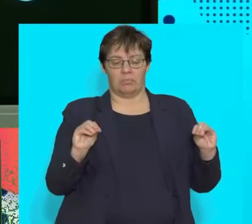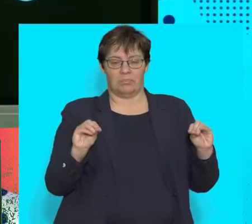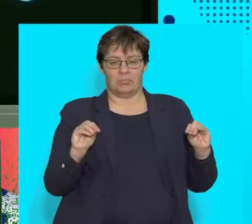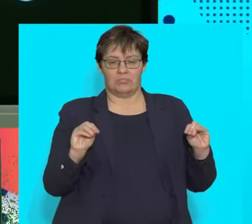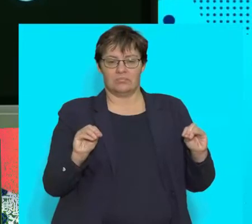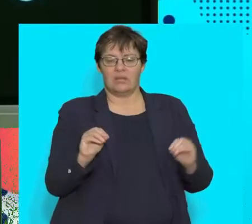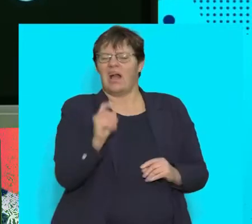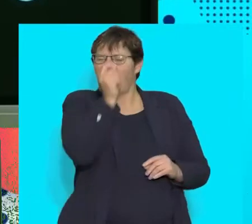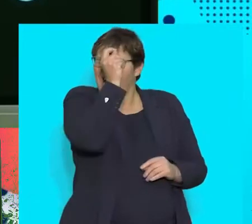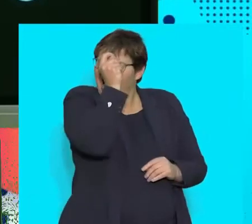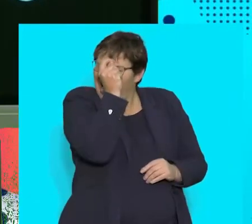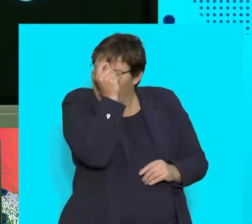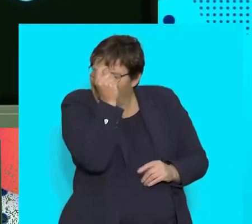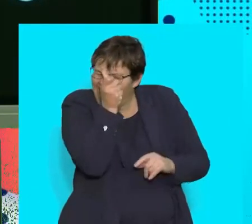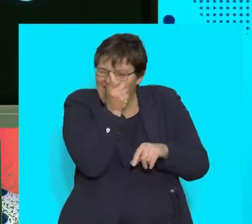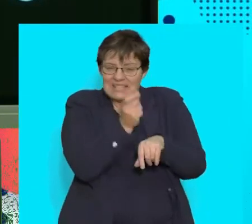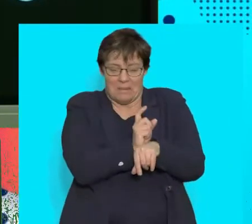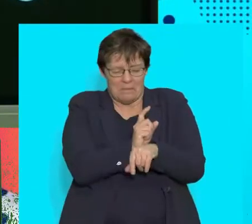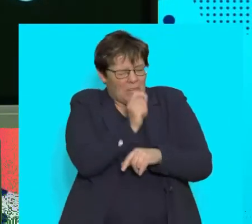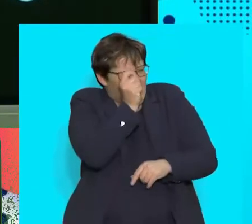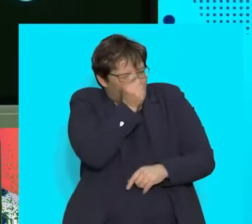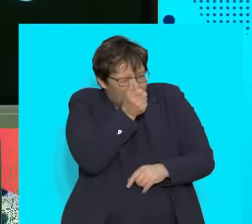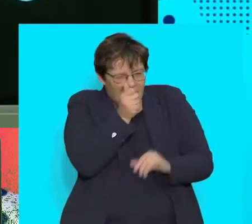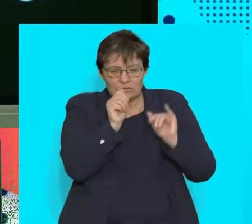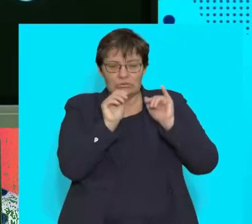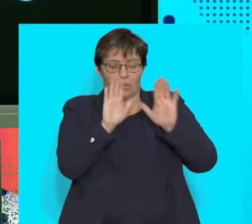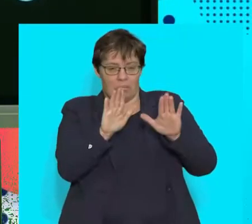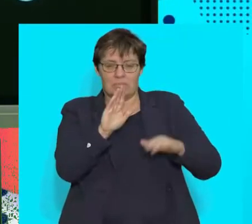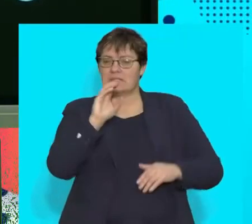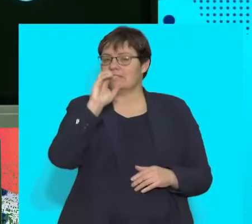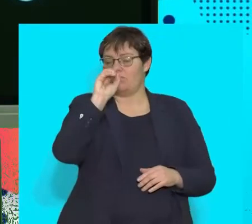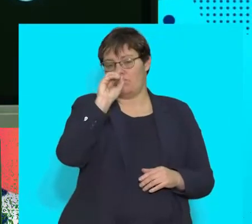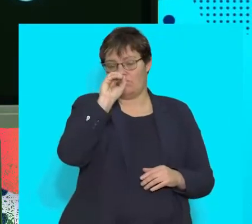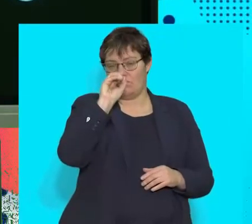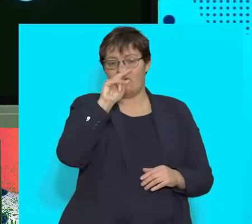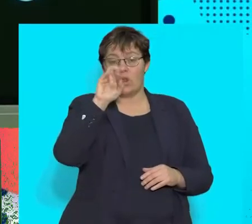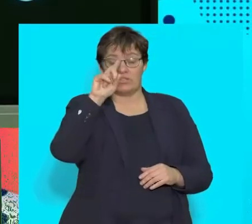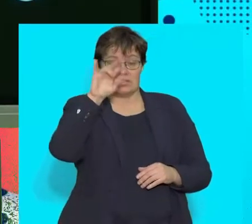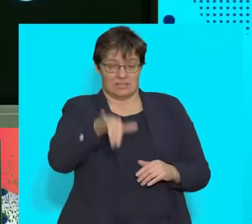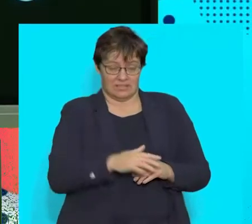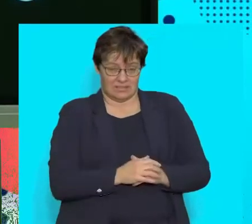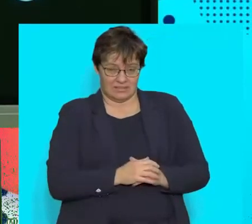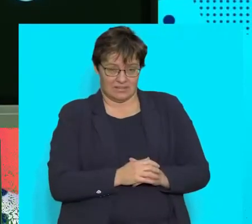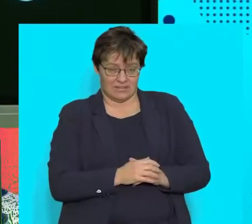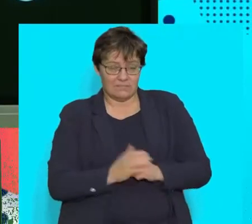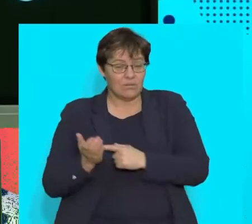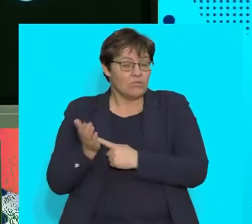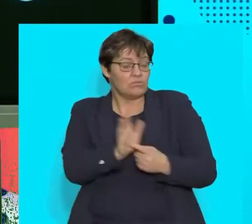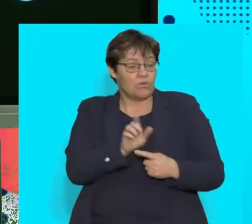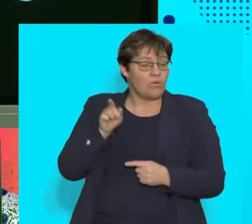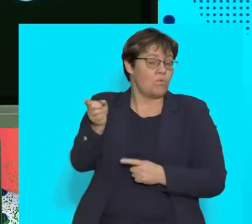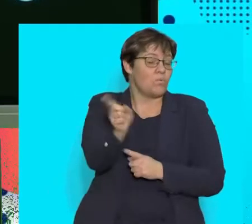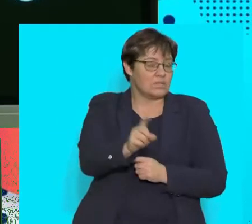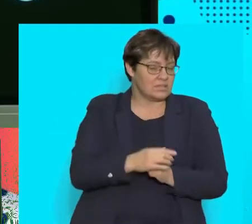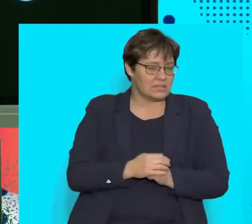Just for a small interval of time, it's got to 0 velocity. So what I'm showing you on this graph is